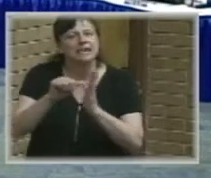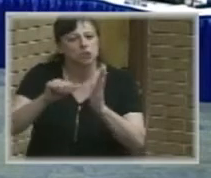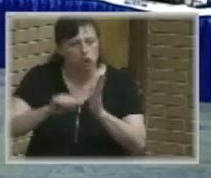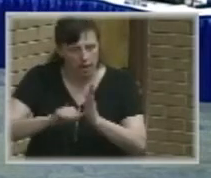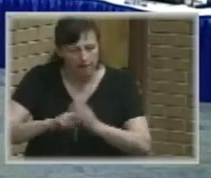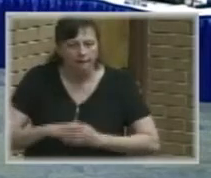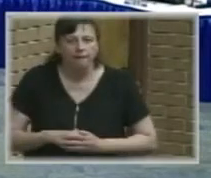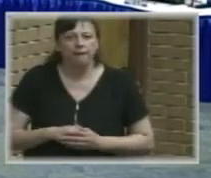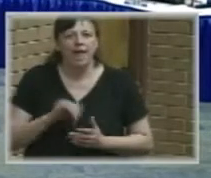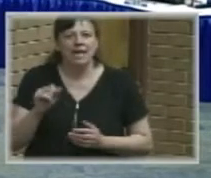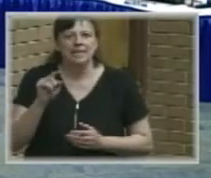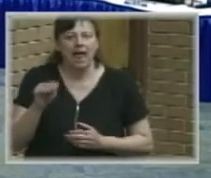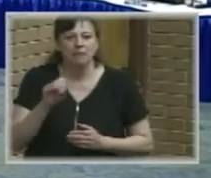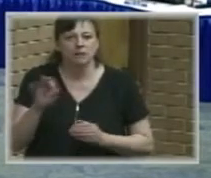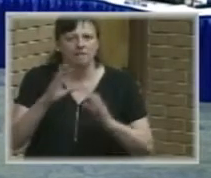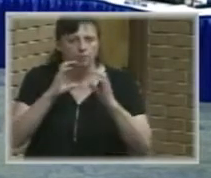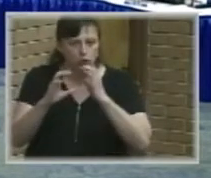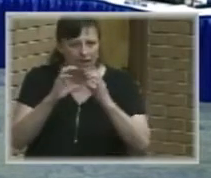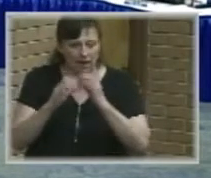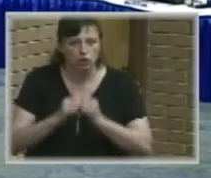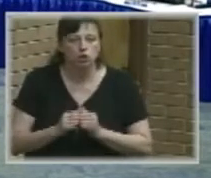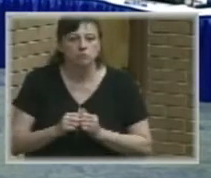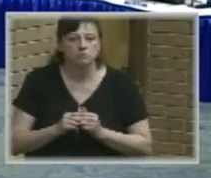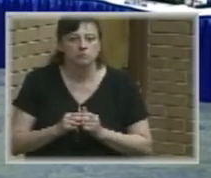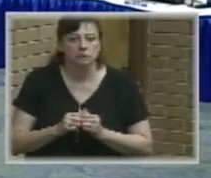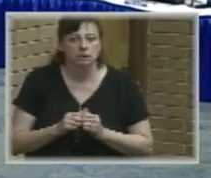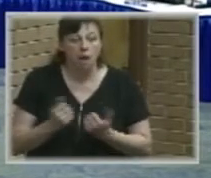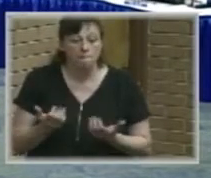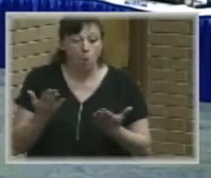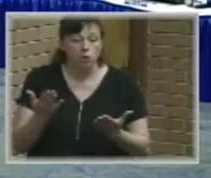as items of communication. With that, can I have a motion